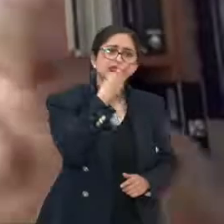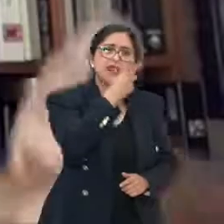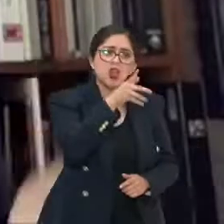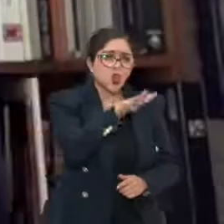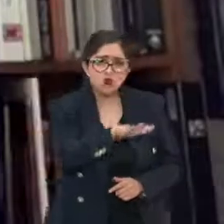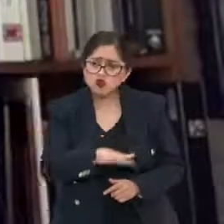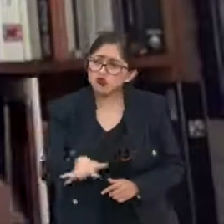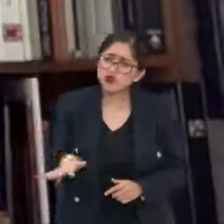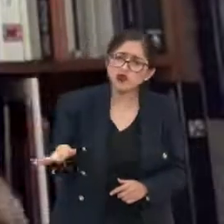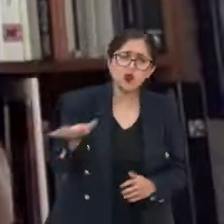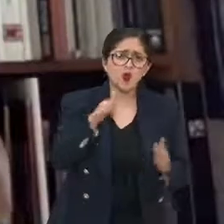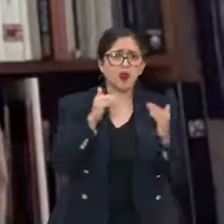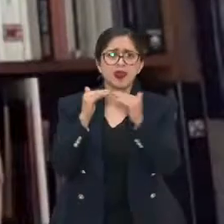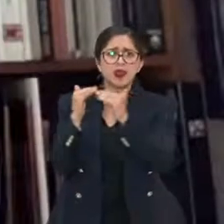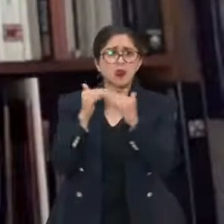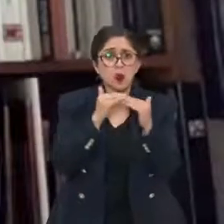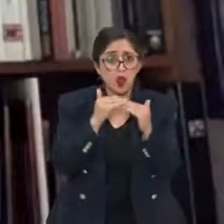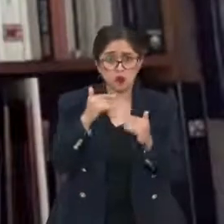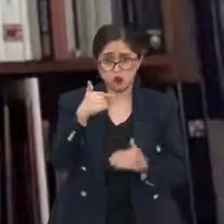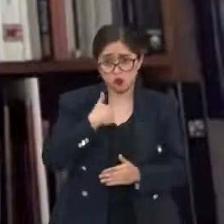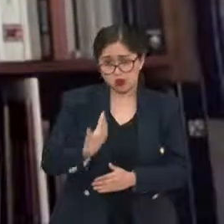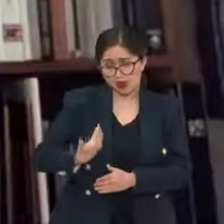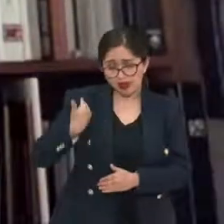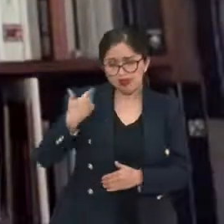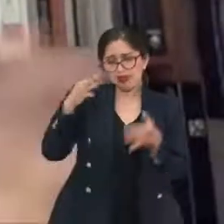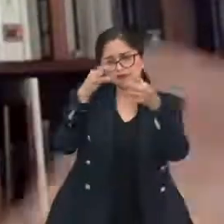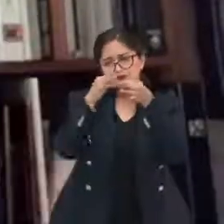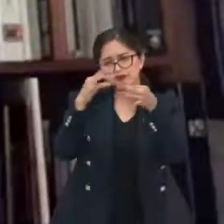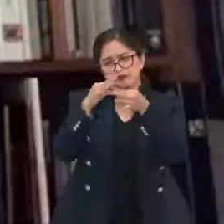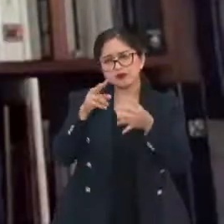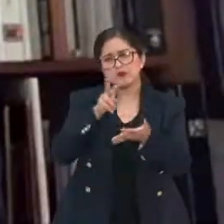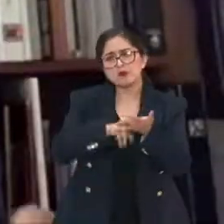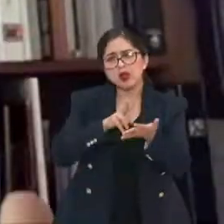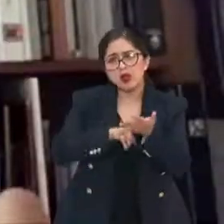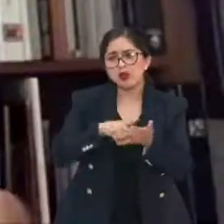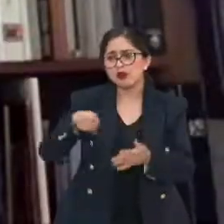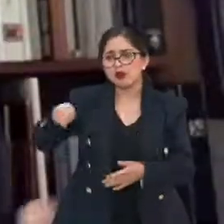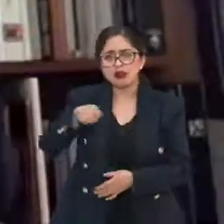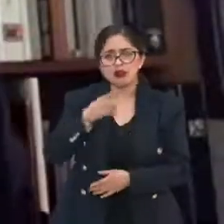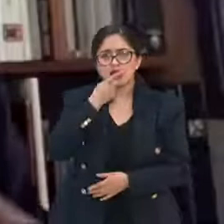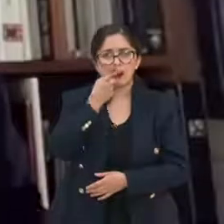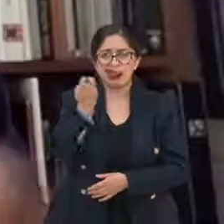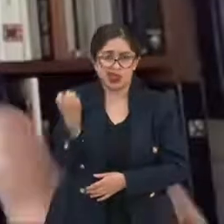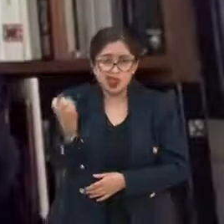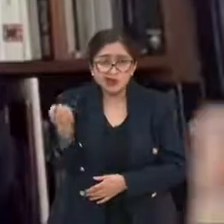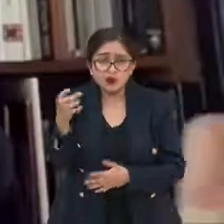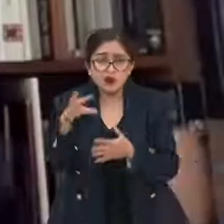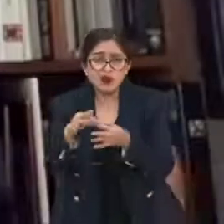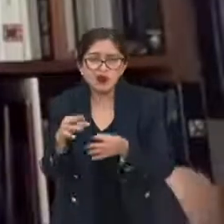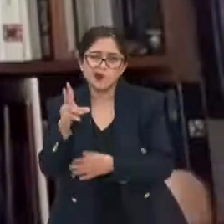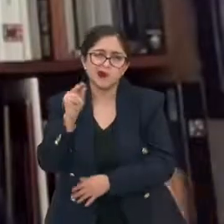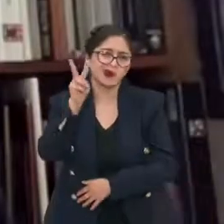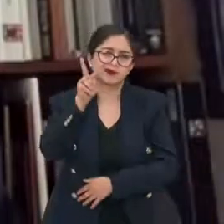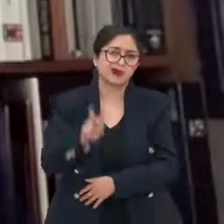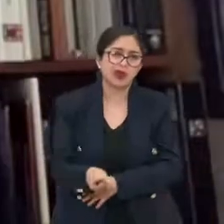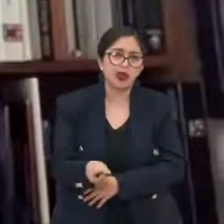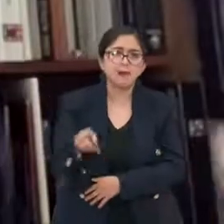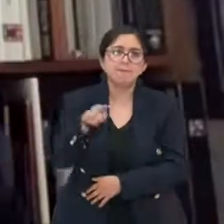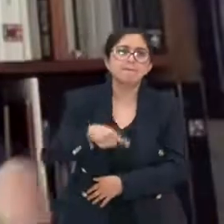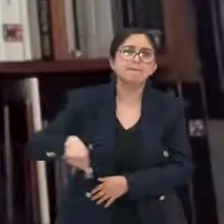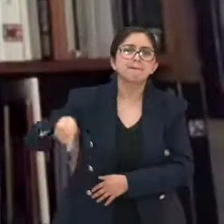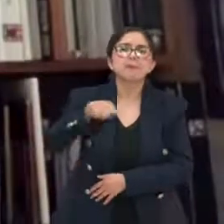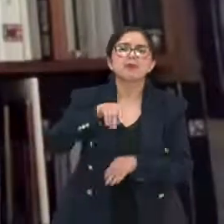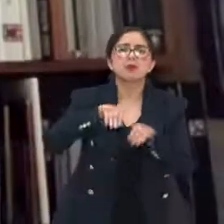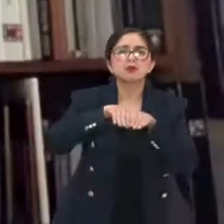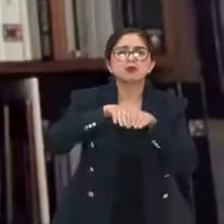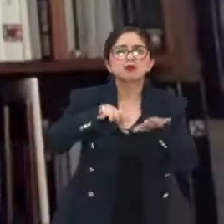all this mass speech or discourse. I have described the basic values that we have to set out that this is not true,